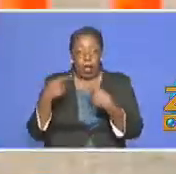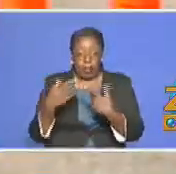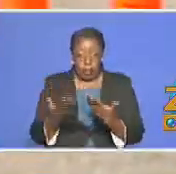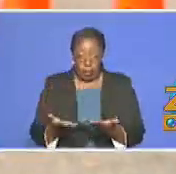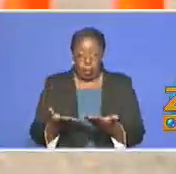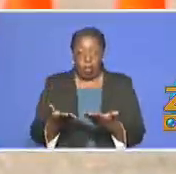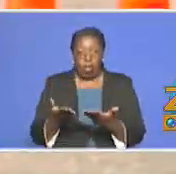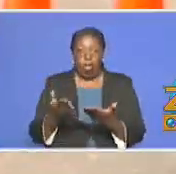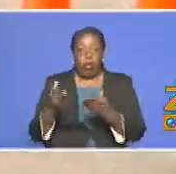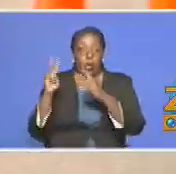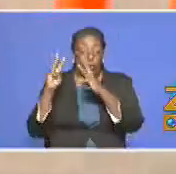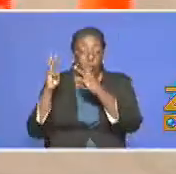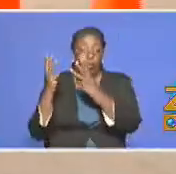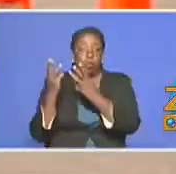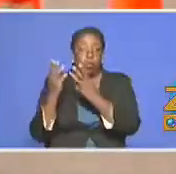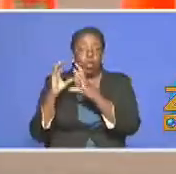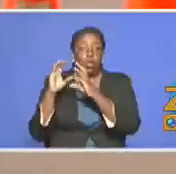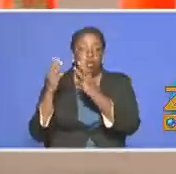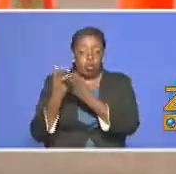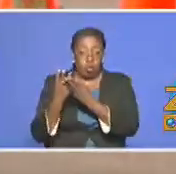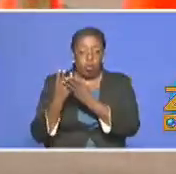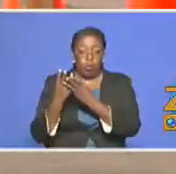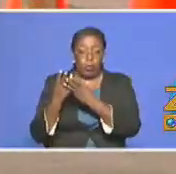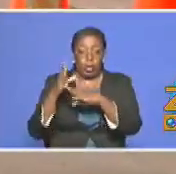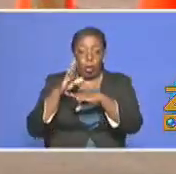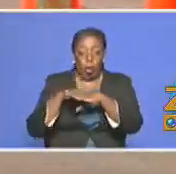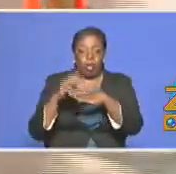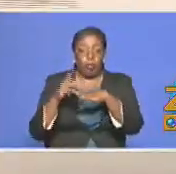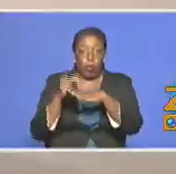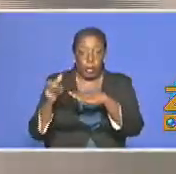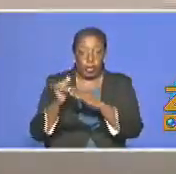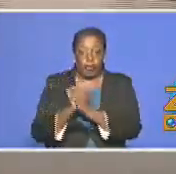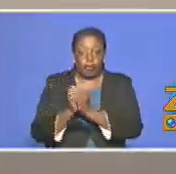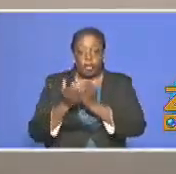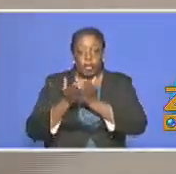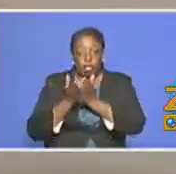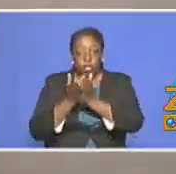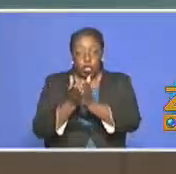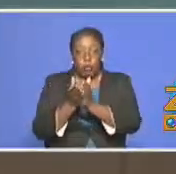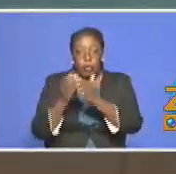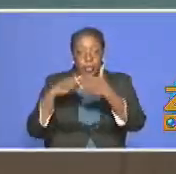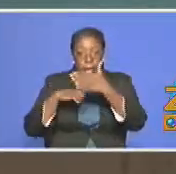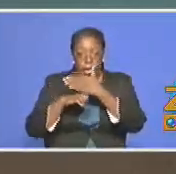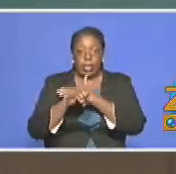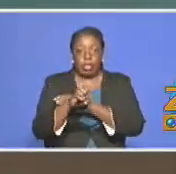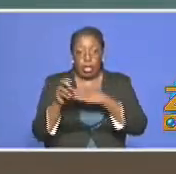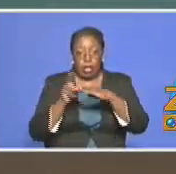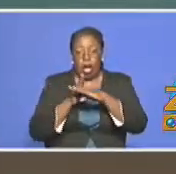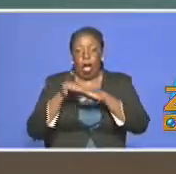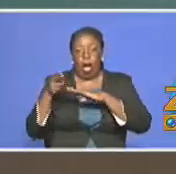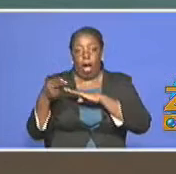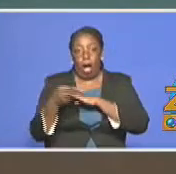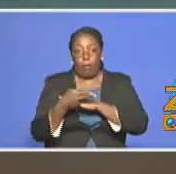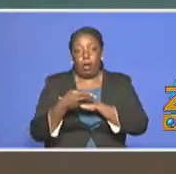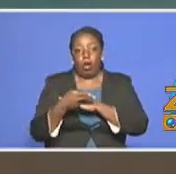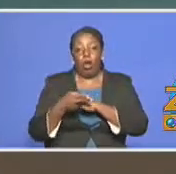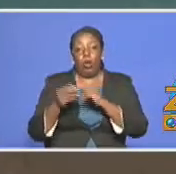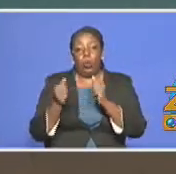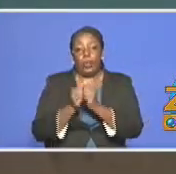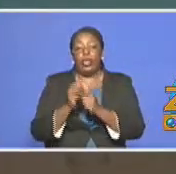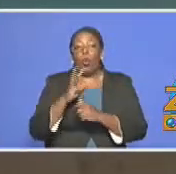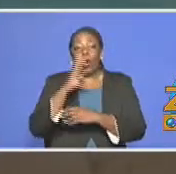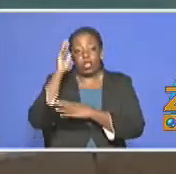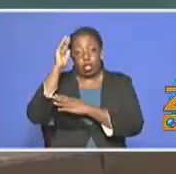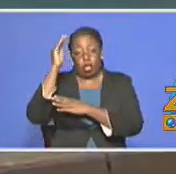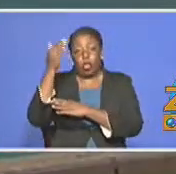yesterday with only crew members to begin home porting. The ship was escorted steadily into the harbor with a grand water salute, courtesy